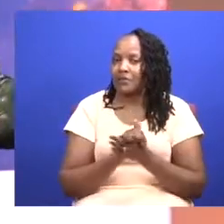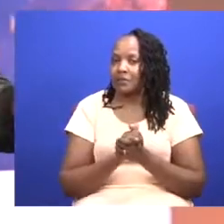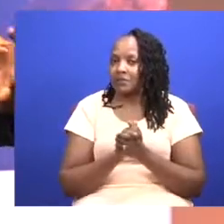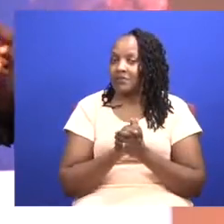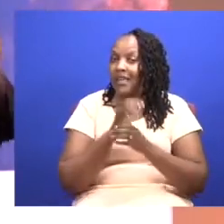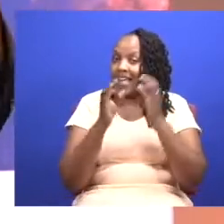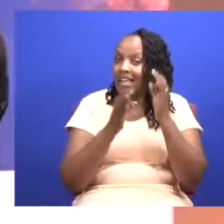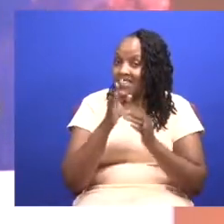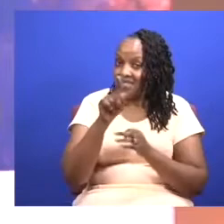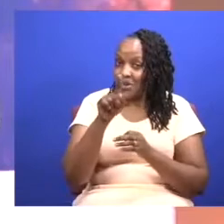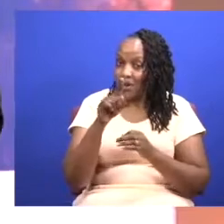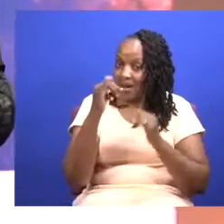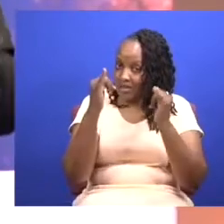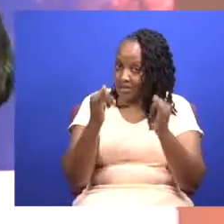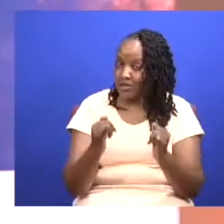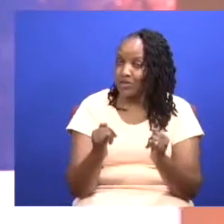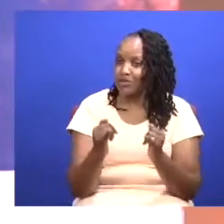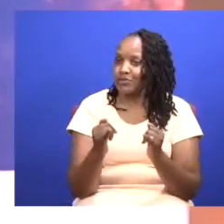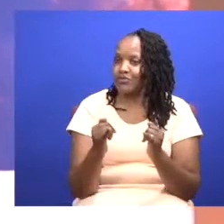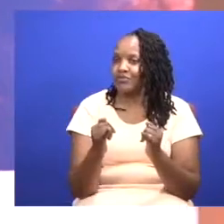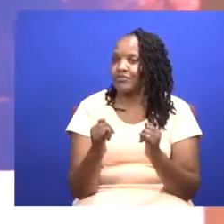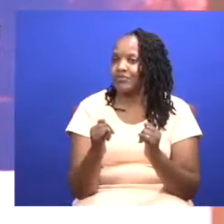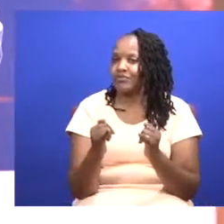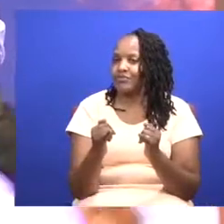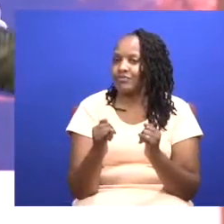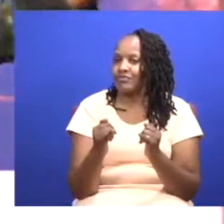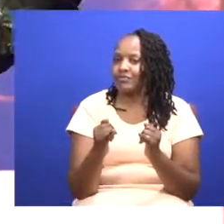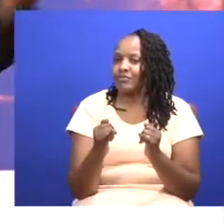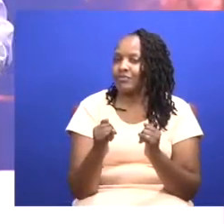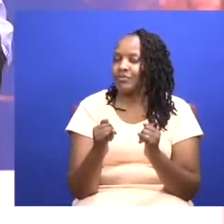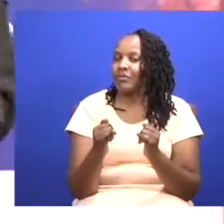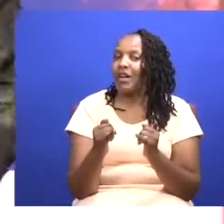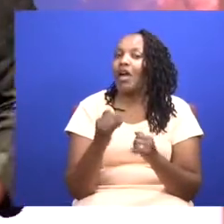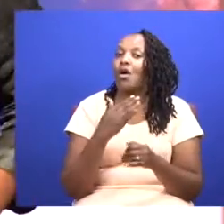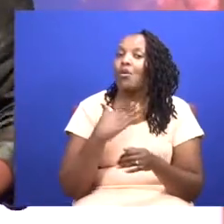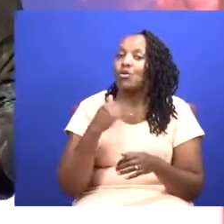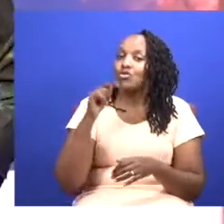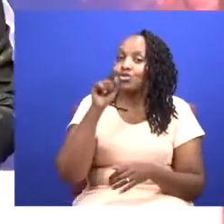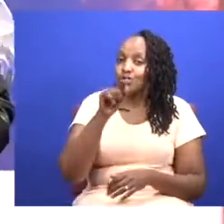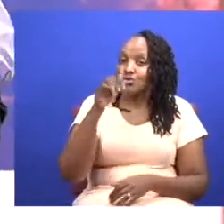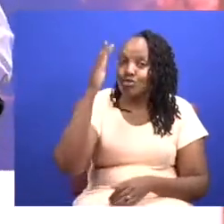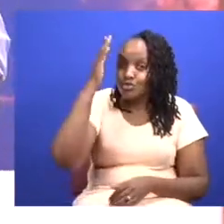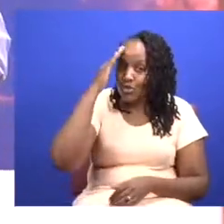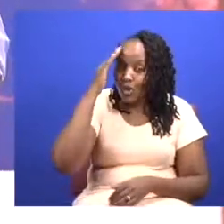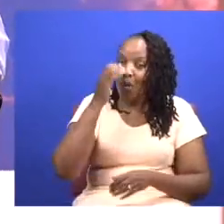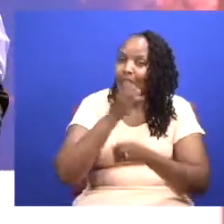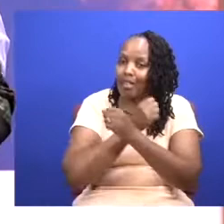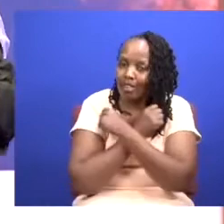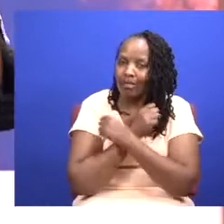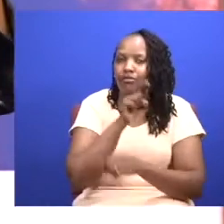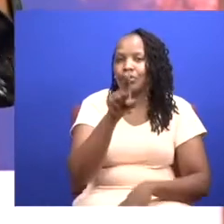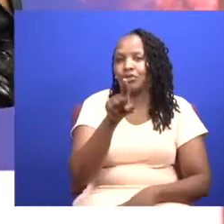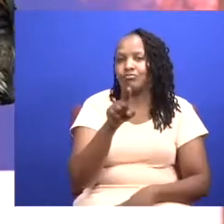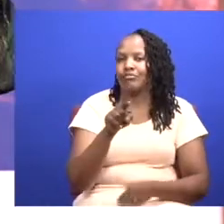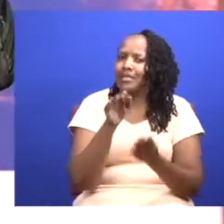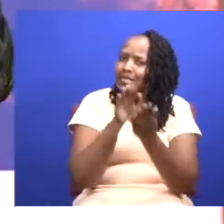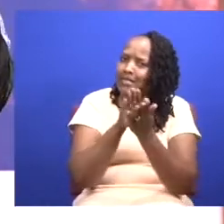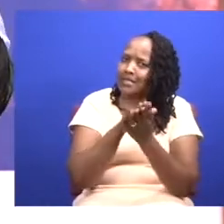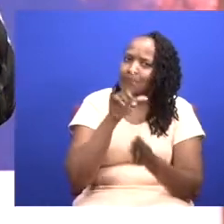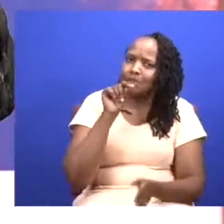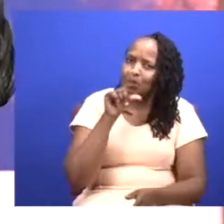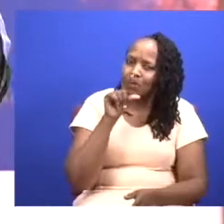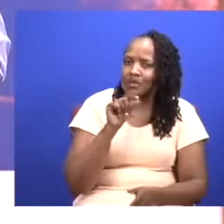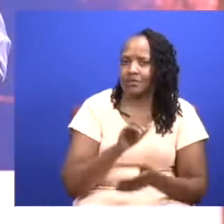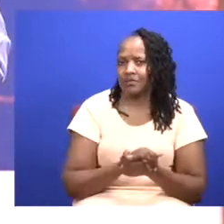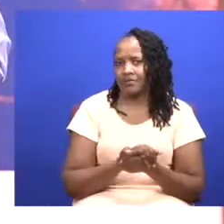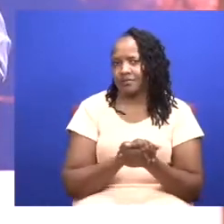as a family. Thank you so very much. Keep staying with us. And in case you are new, I didn't even make mention of your country, I want you to know we love